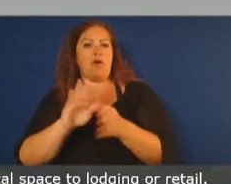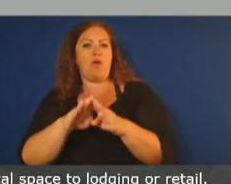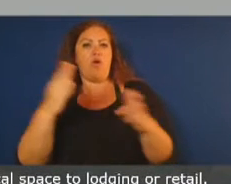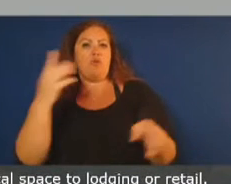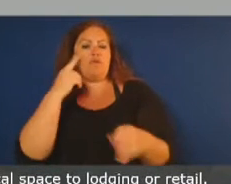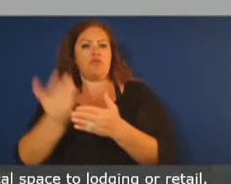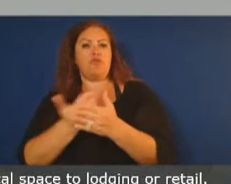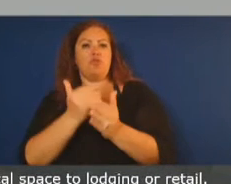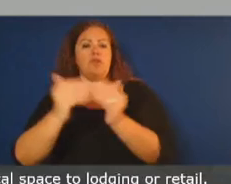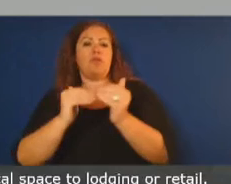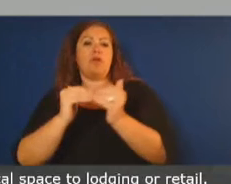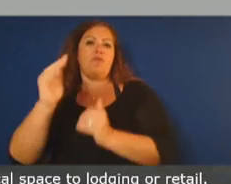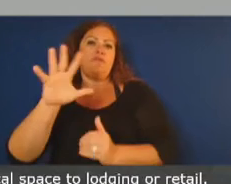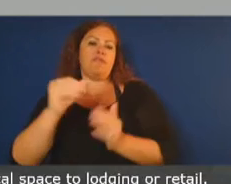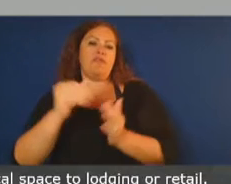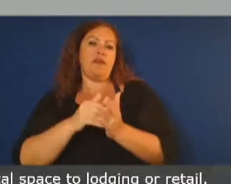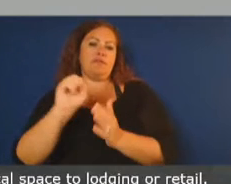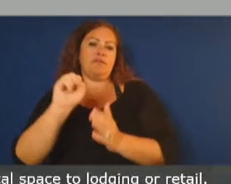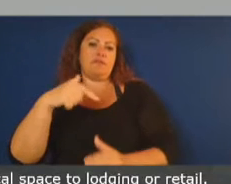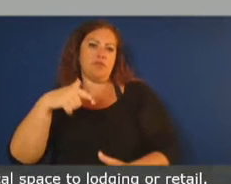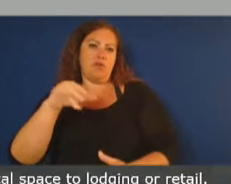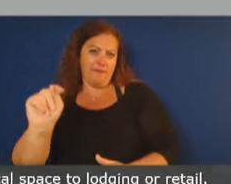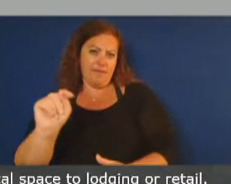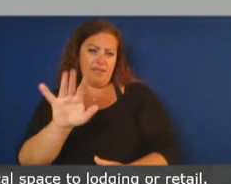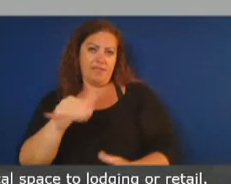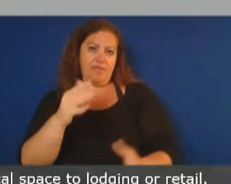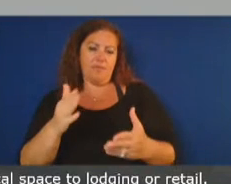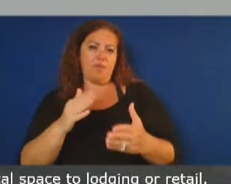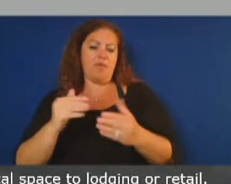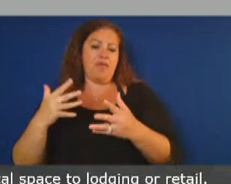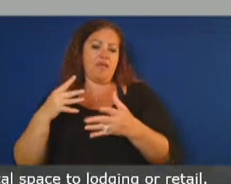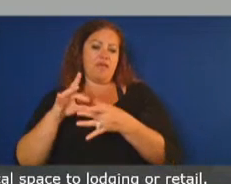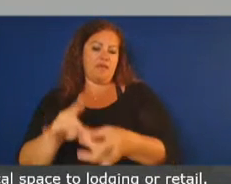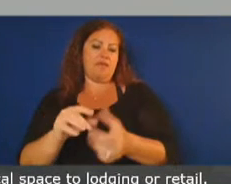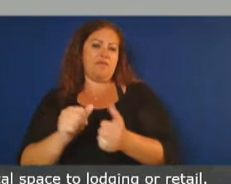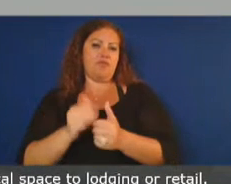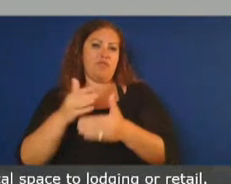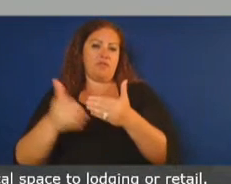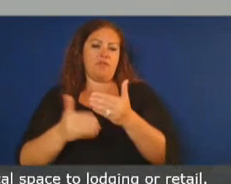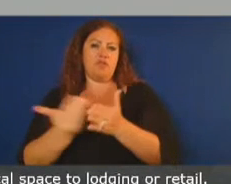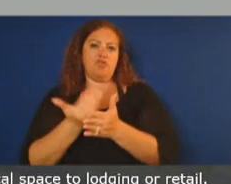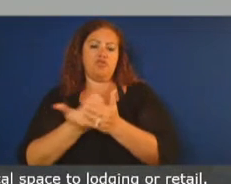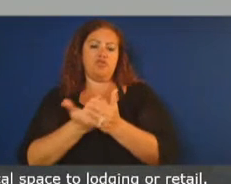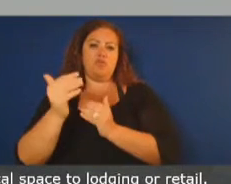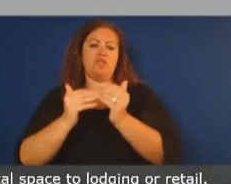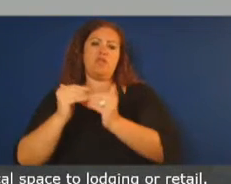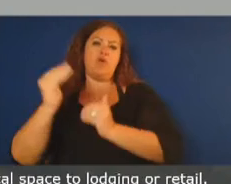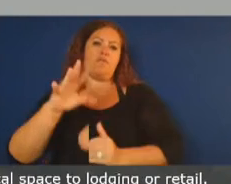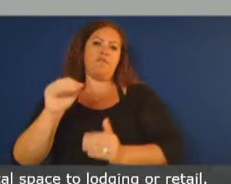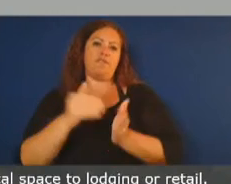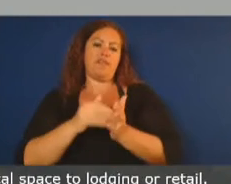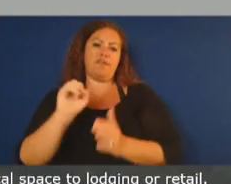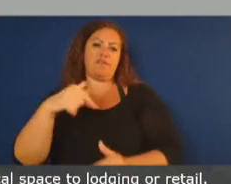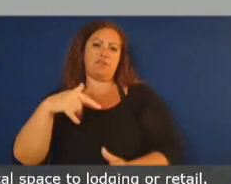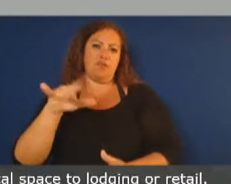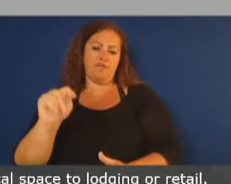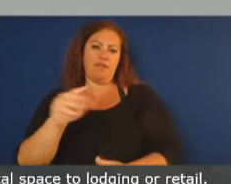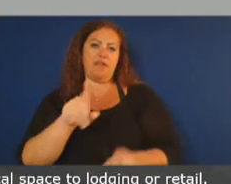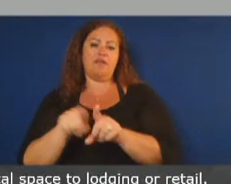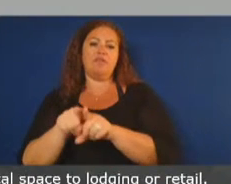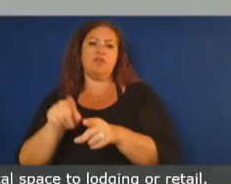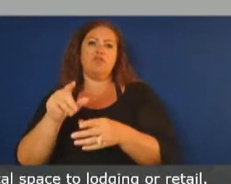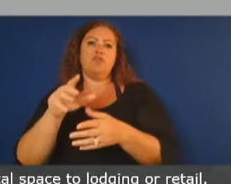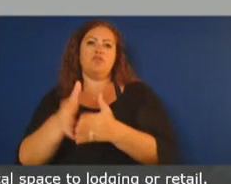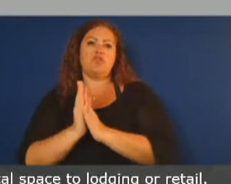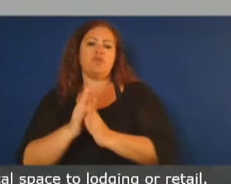over 50,000 Square ft uh that may be phased with the completion of each new building over 50,000 s ft and also request optional Provisions